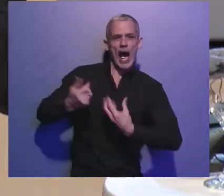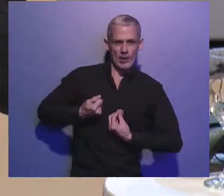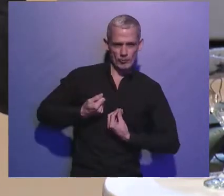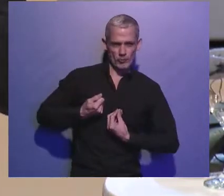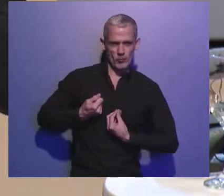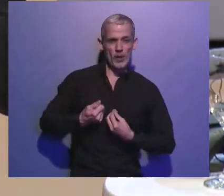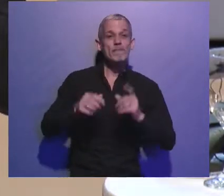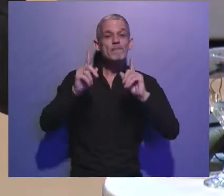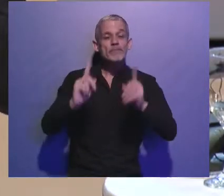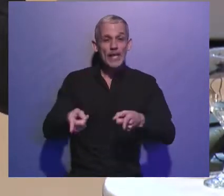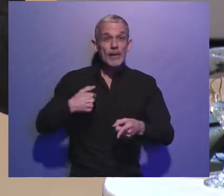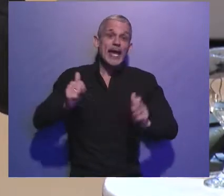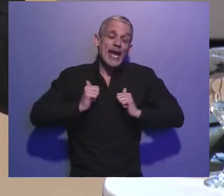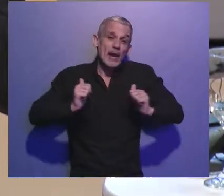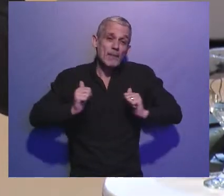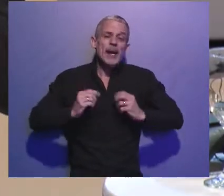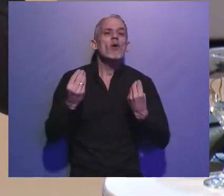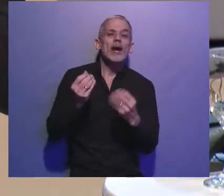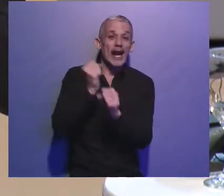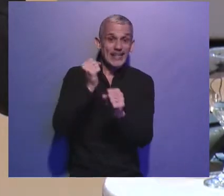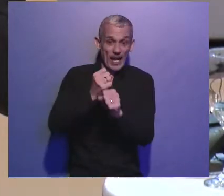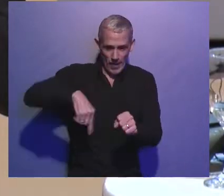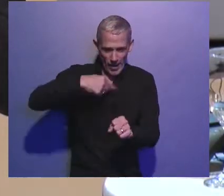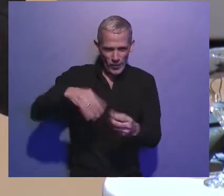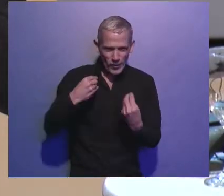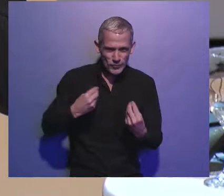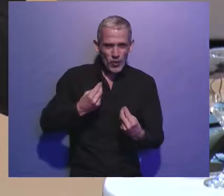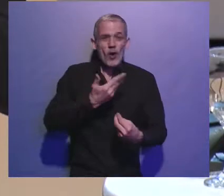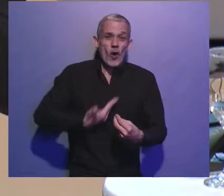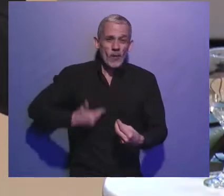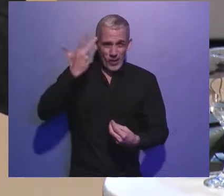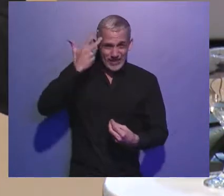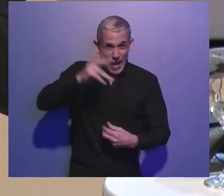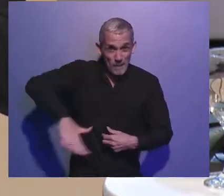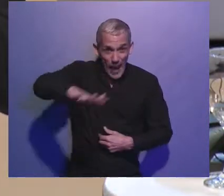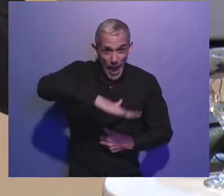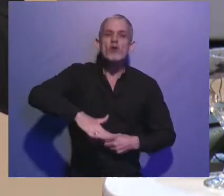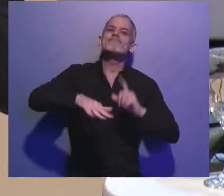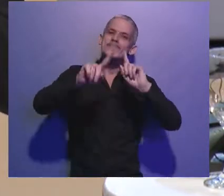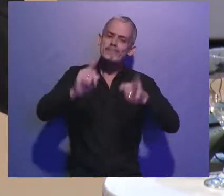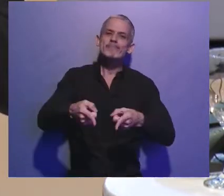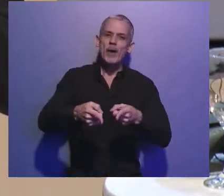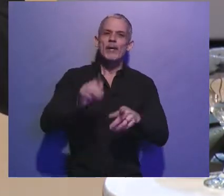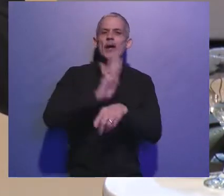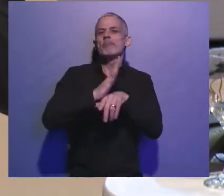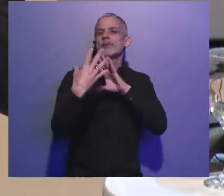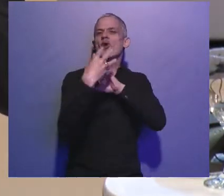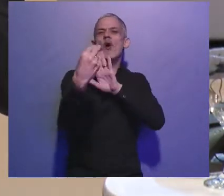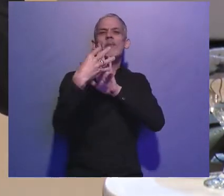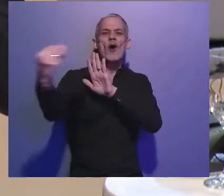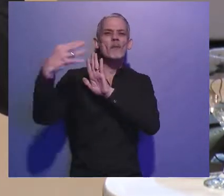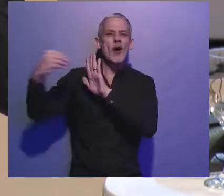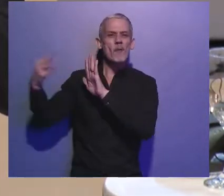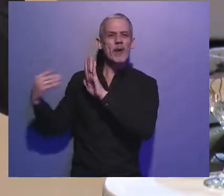our hard work at São Paulo administration could also be inspiring to other local and national governments, and that